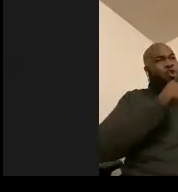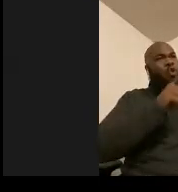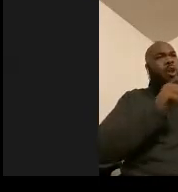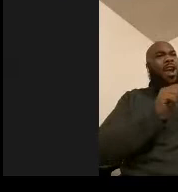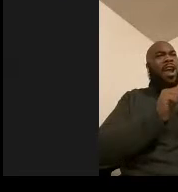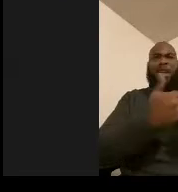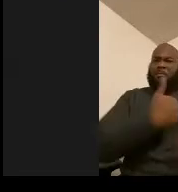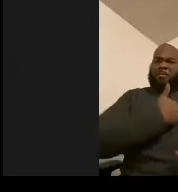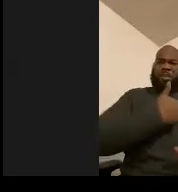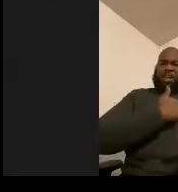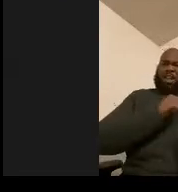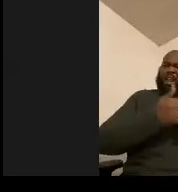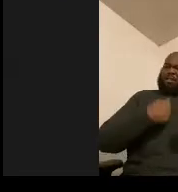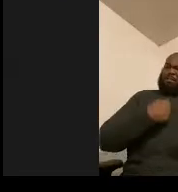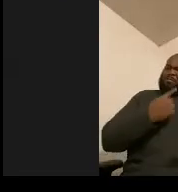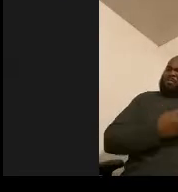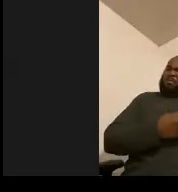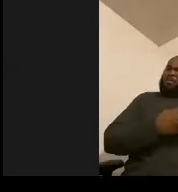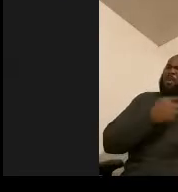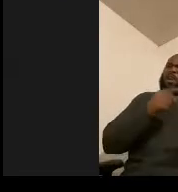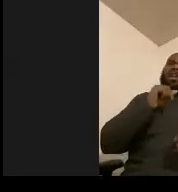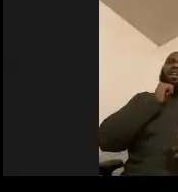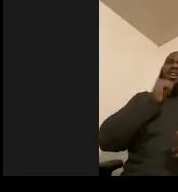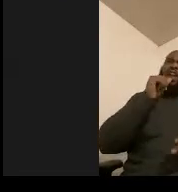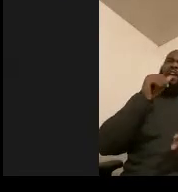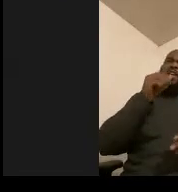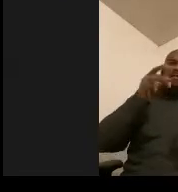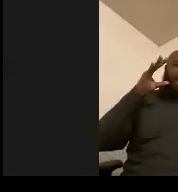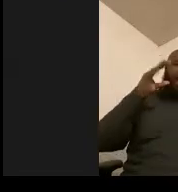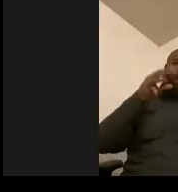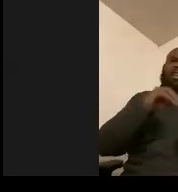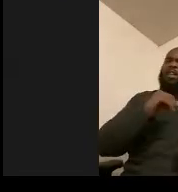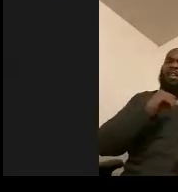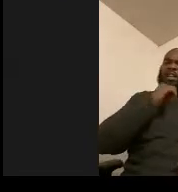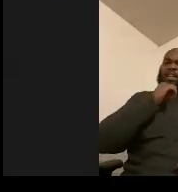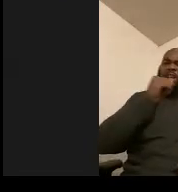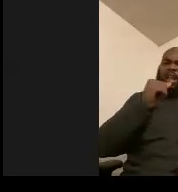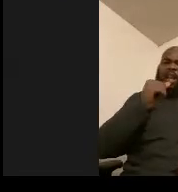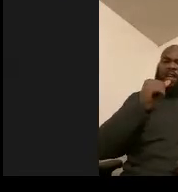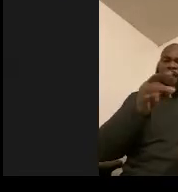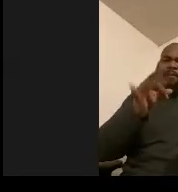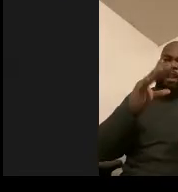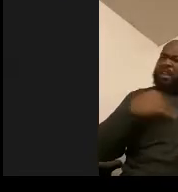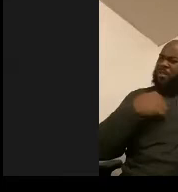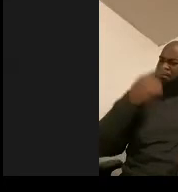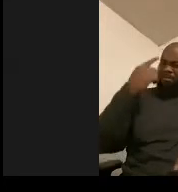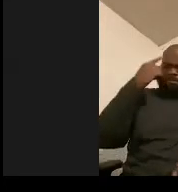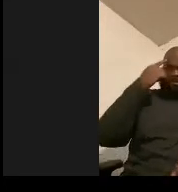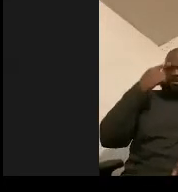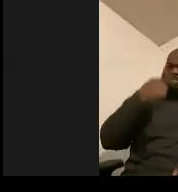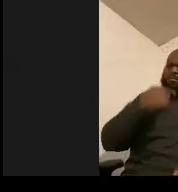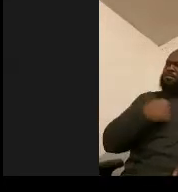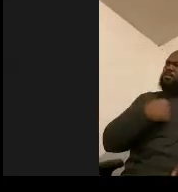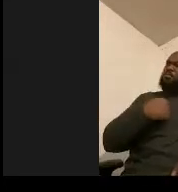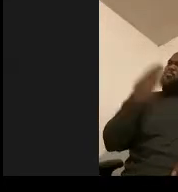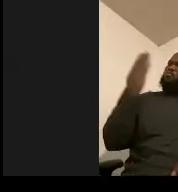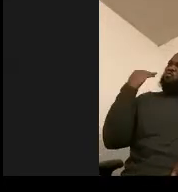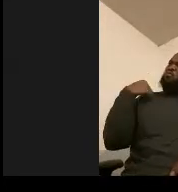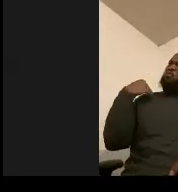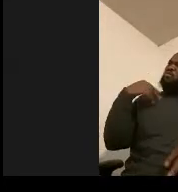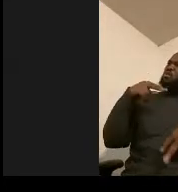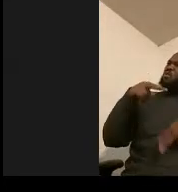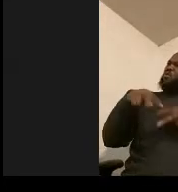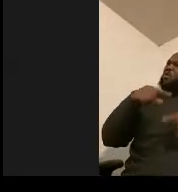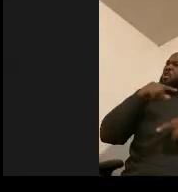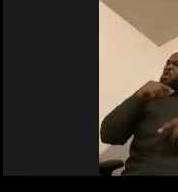violence. He starts distinguishing between the violence of the oppressor and the violence of the oppressed. He says, as I've walked among the rejected, desperate, and angry